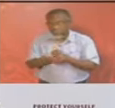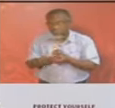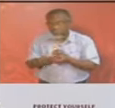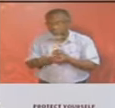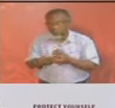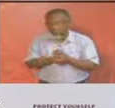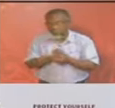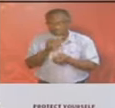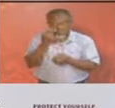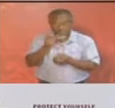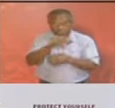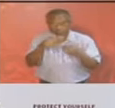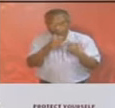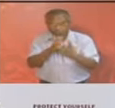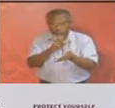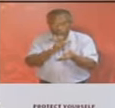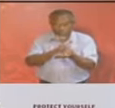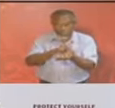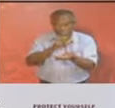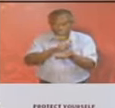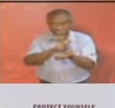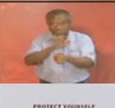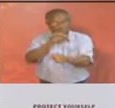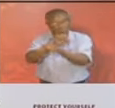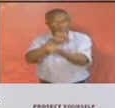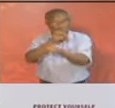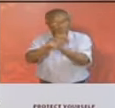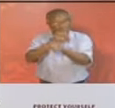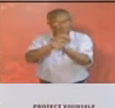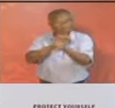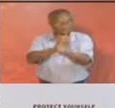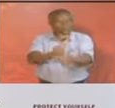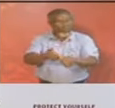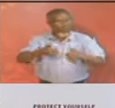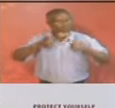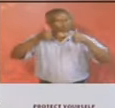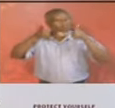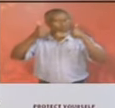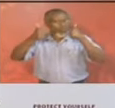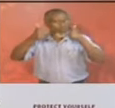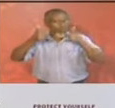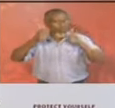have put their best foot forward. Do you think Trinidad and Tobago would be more